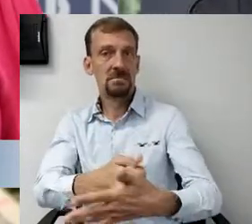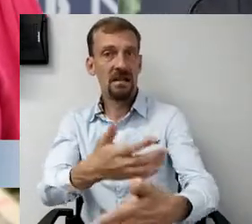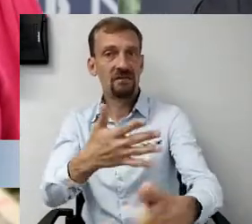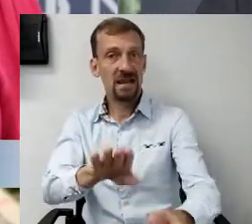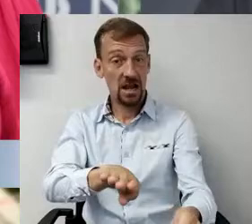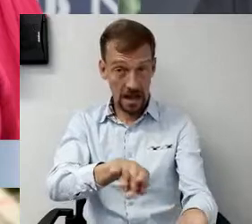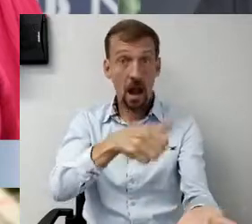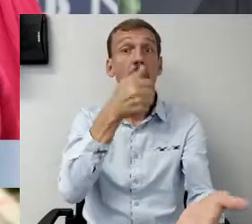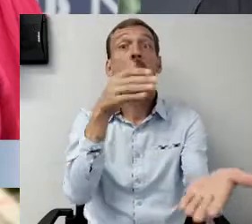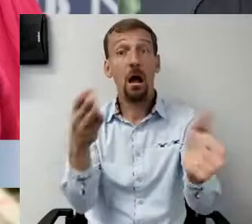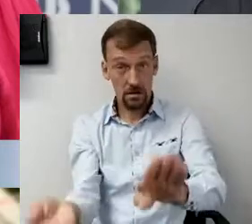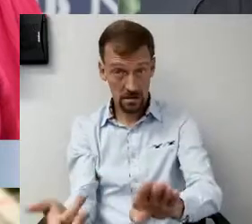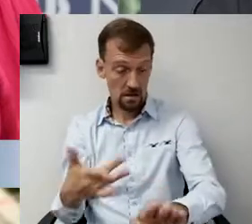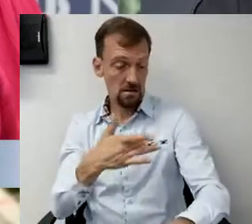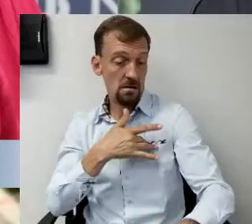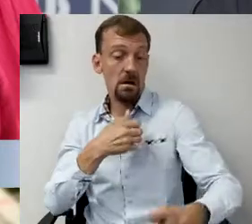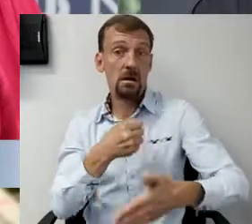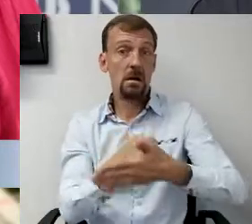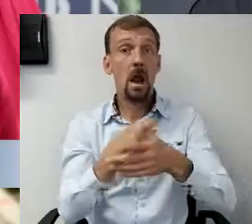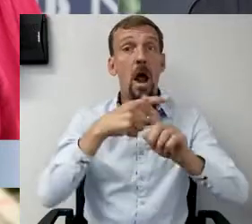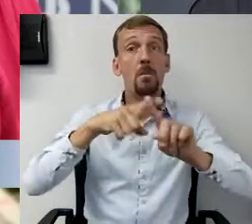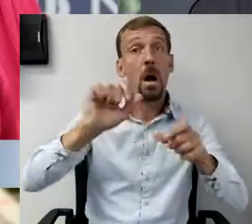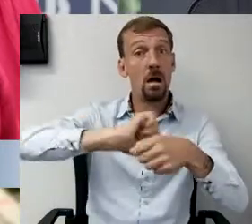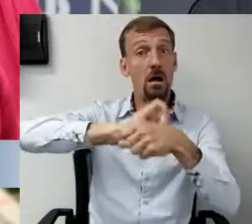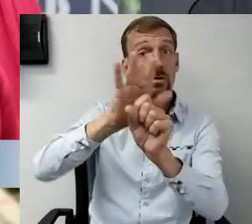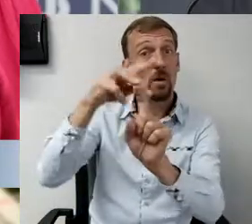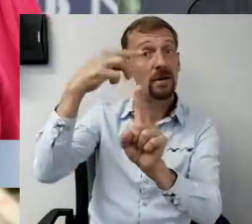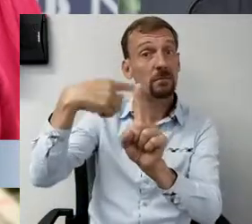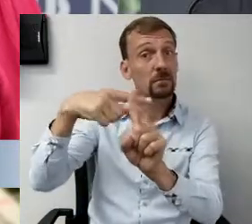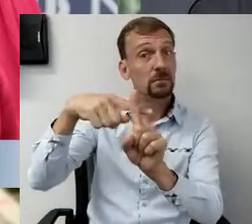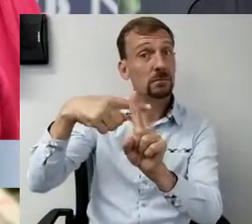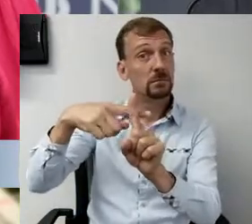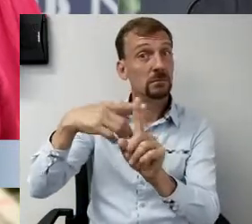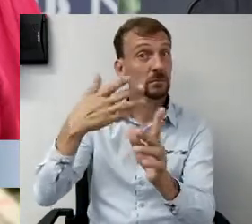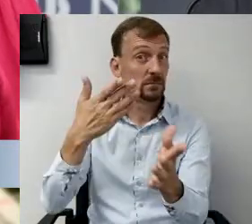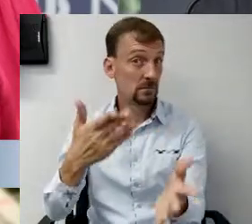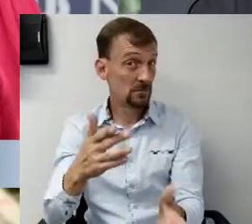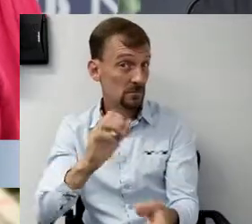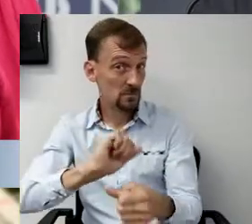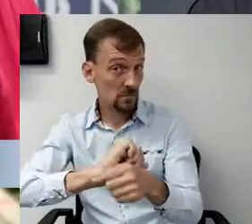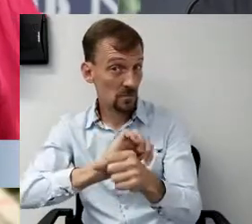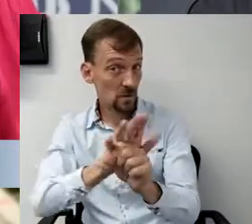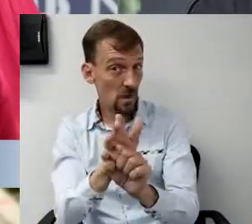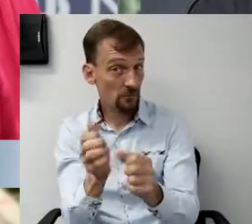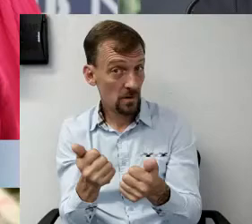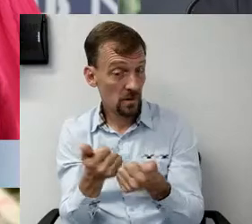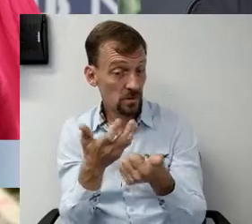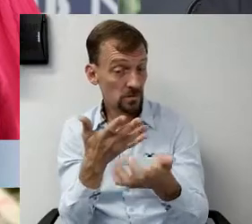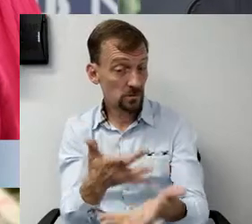heart attack and they were COVID positive? Did COVID cause the heart attack?